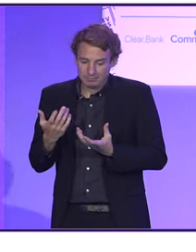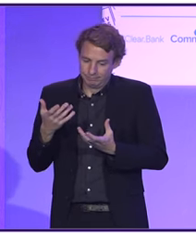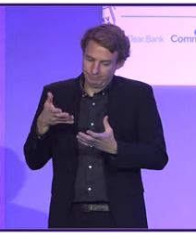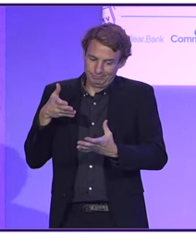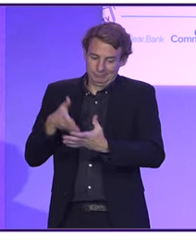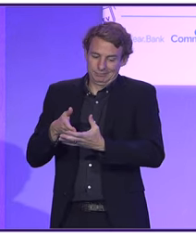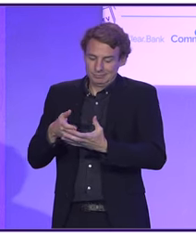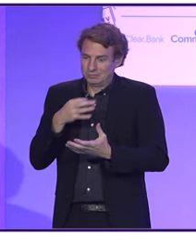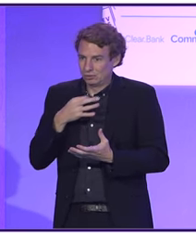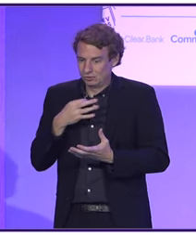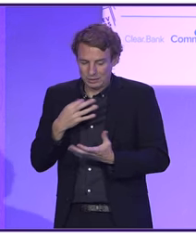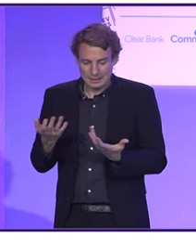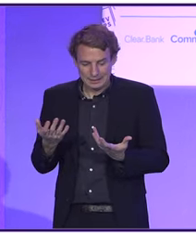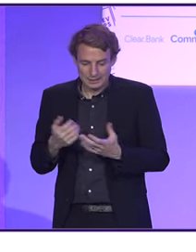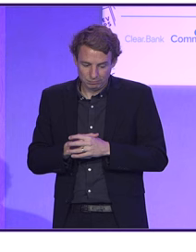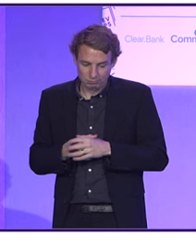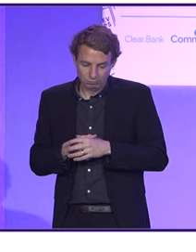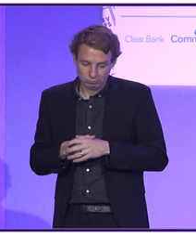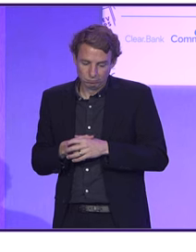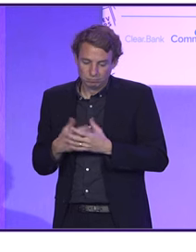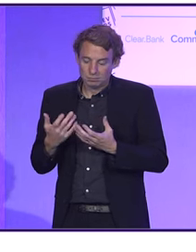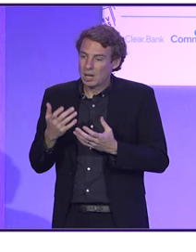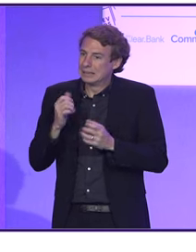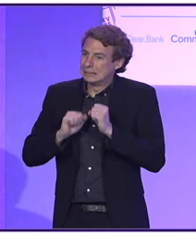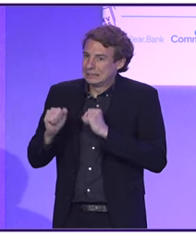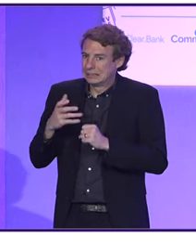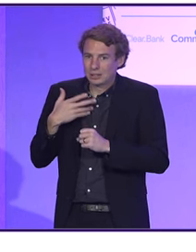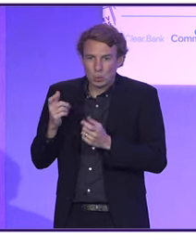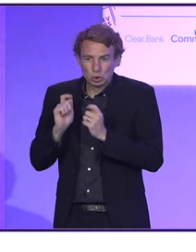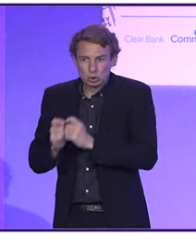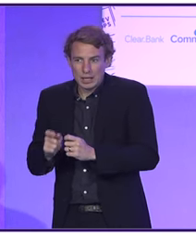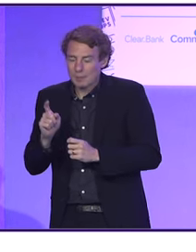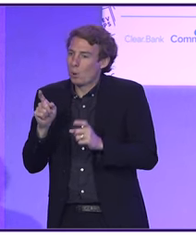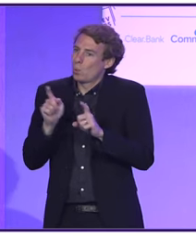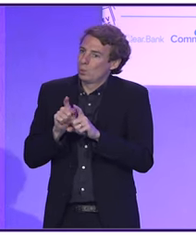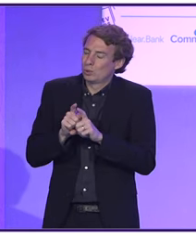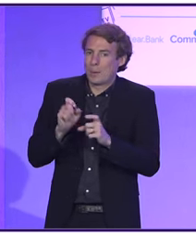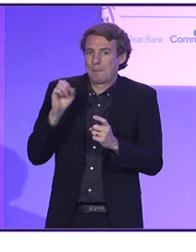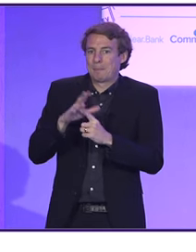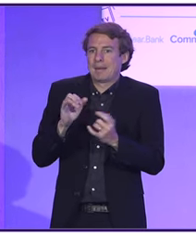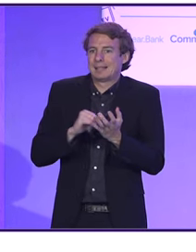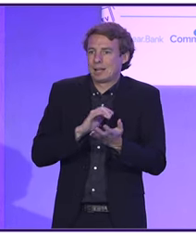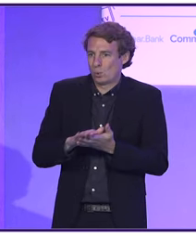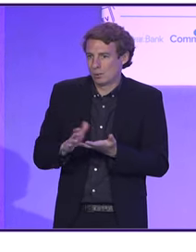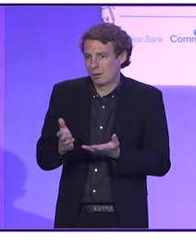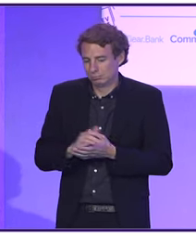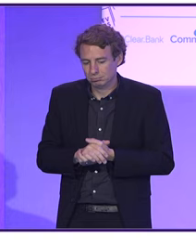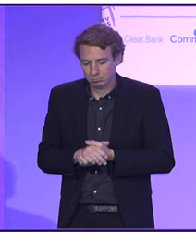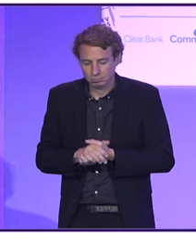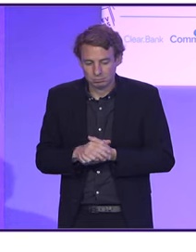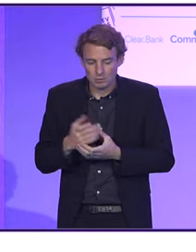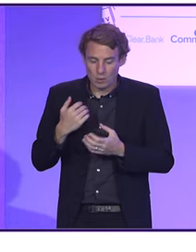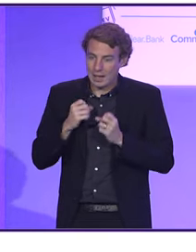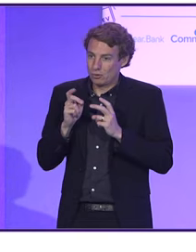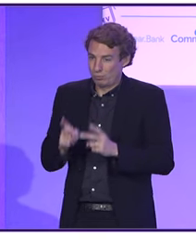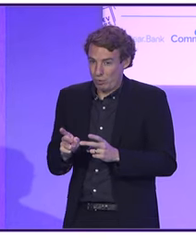may be reluctant or defensive when it comes to change, but they're also our main stakeholder, which is fun. So the approach we're going to take is we're not going to disrupt